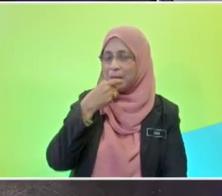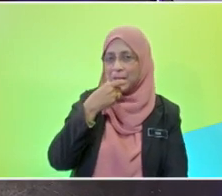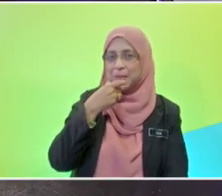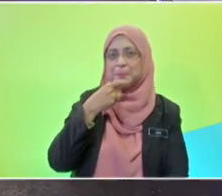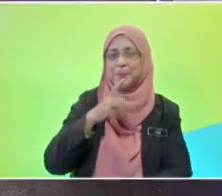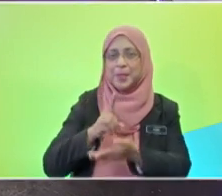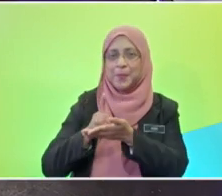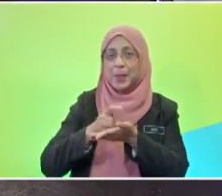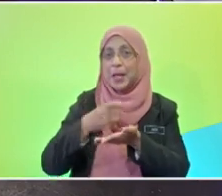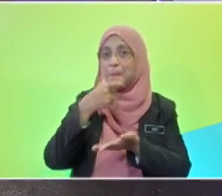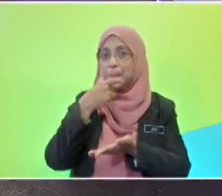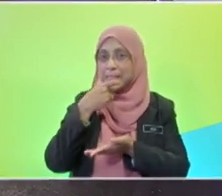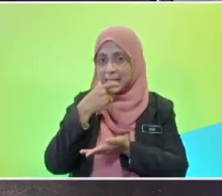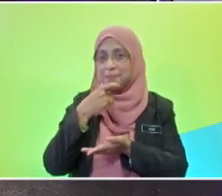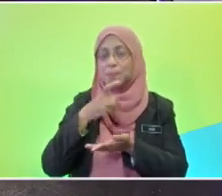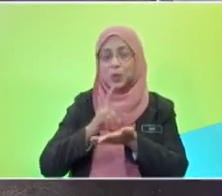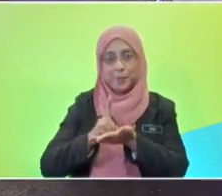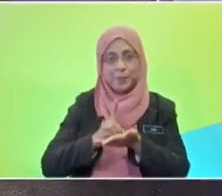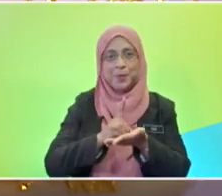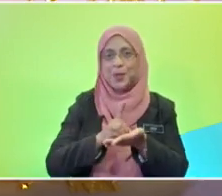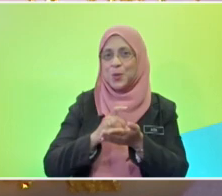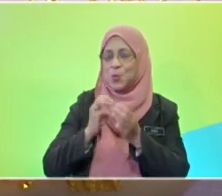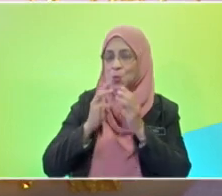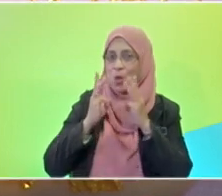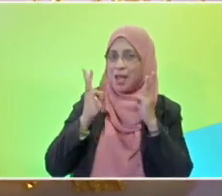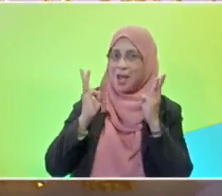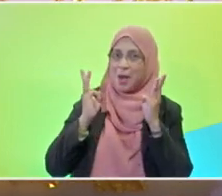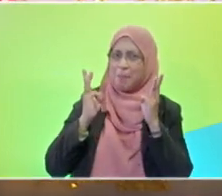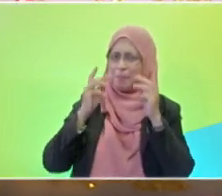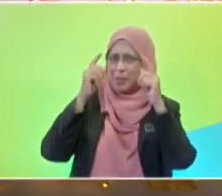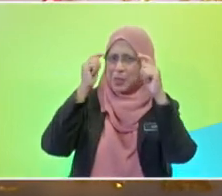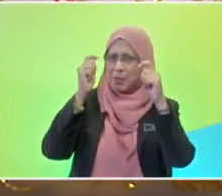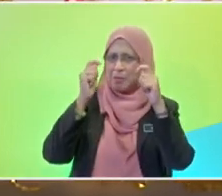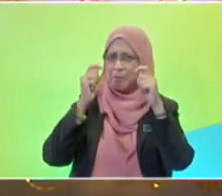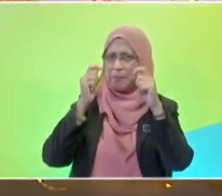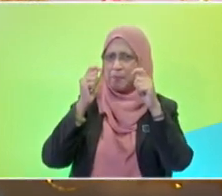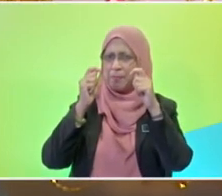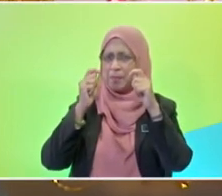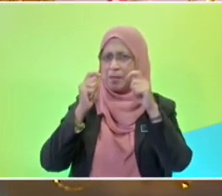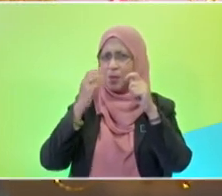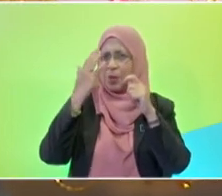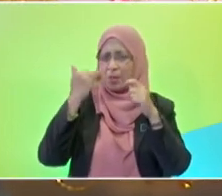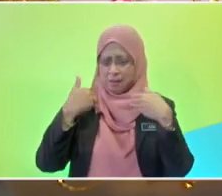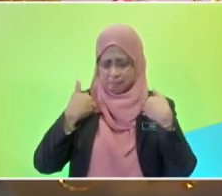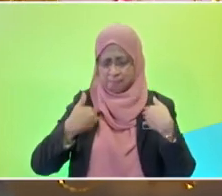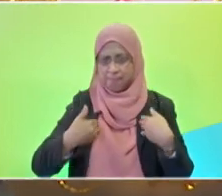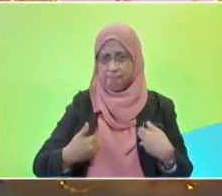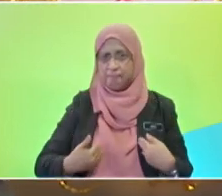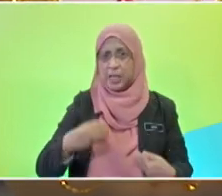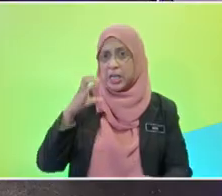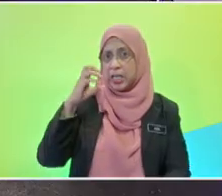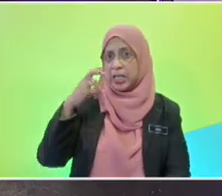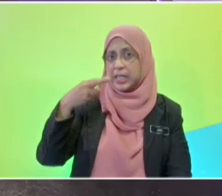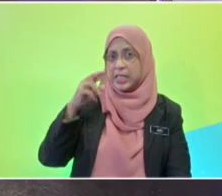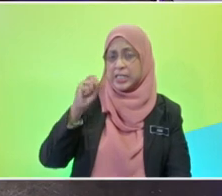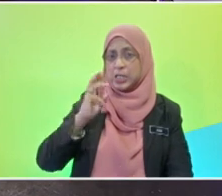cookies, the biscuits on Deepavali. Wow. Okay. Teacher. So, what am I wearing? This is a jipa, right? Yes, you're wearing a